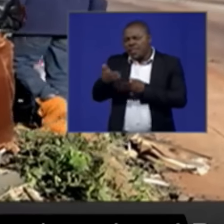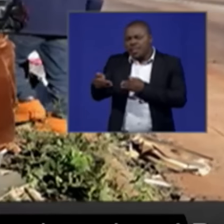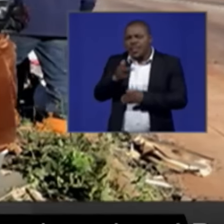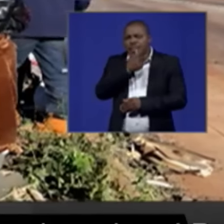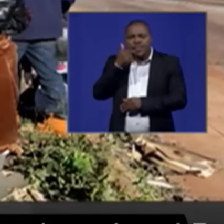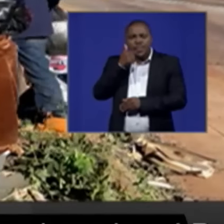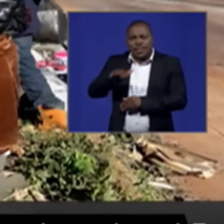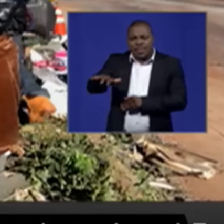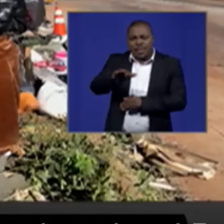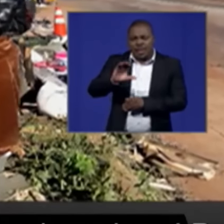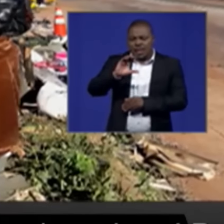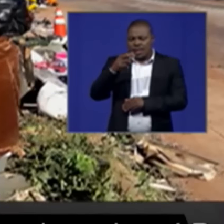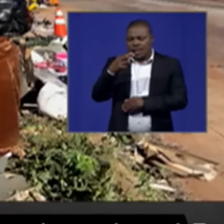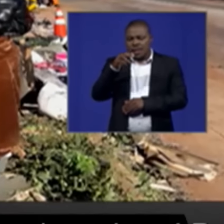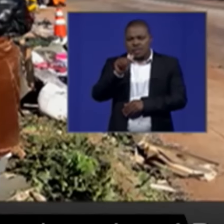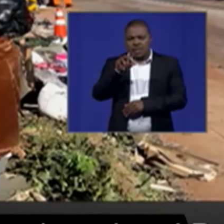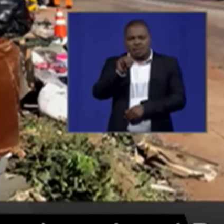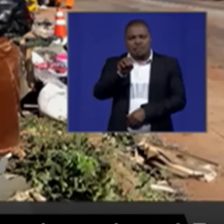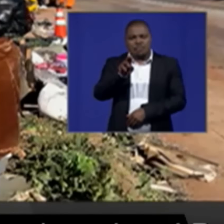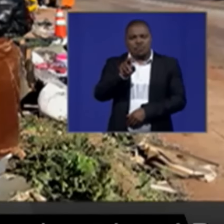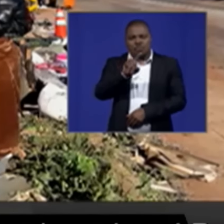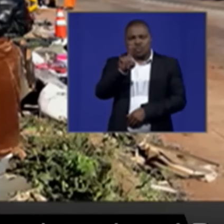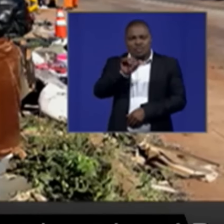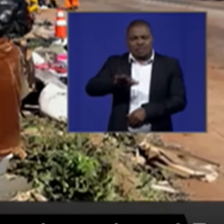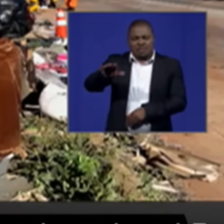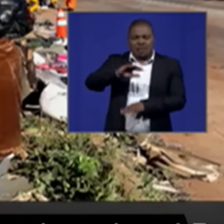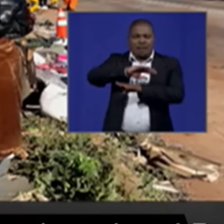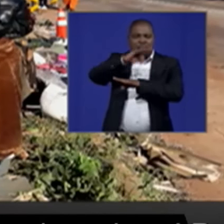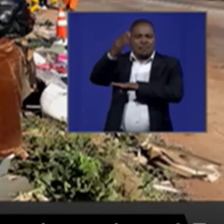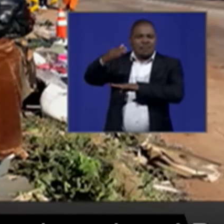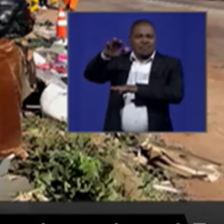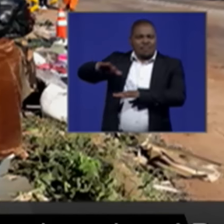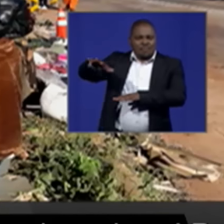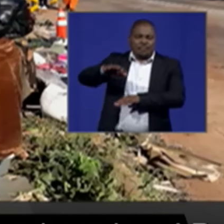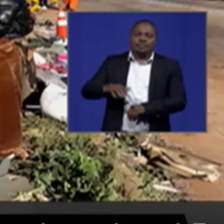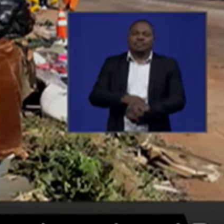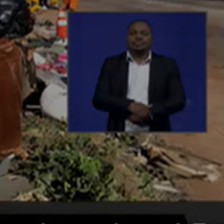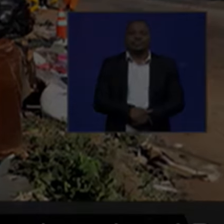tloga moeding wa Chambutsi kgauswi le karolong ya Dithaba.